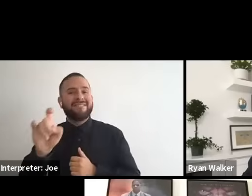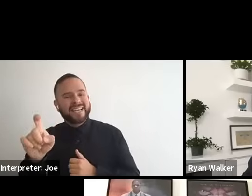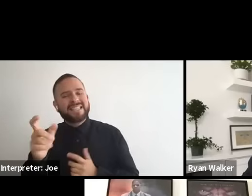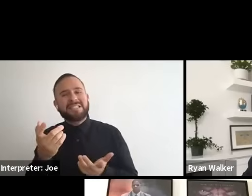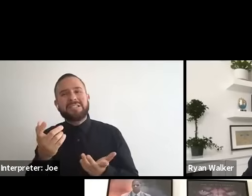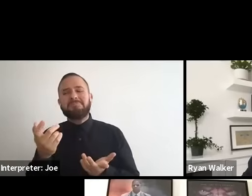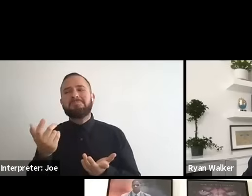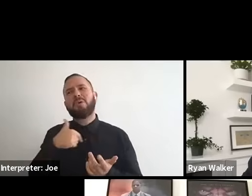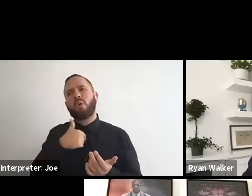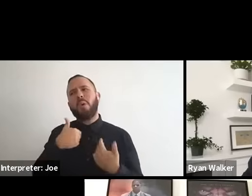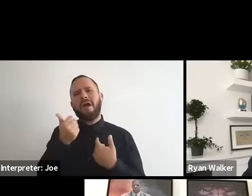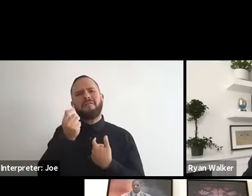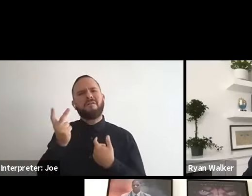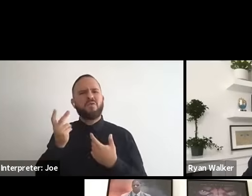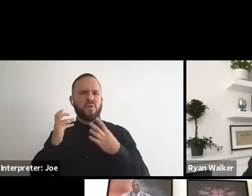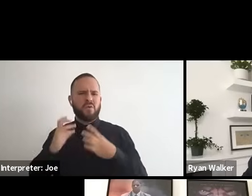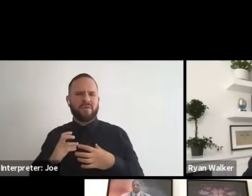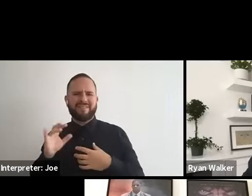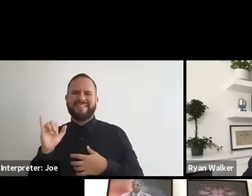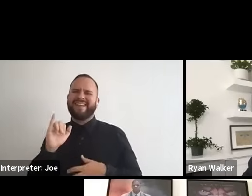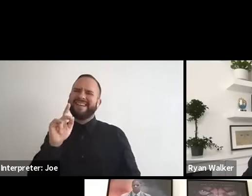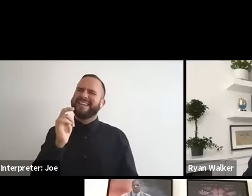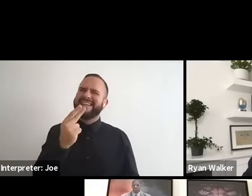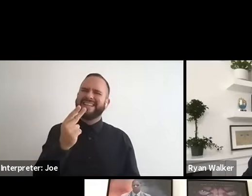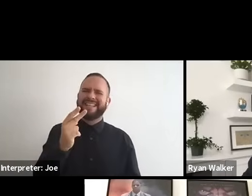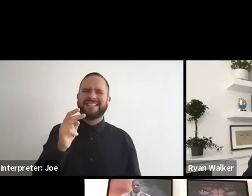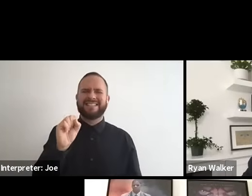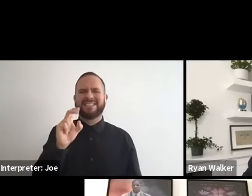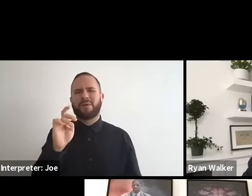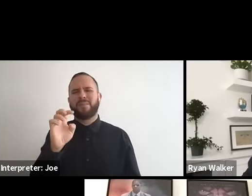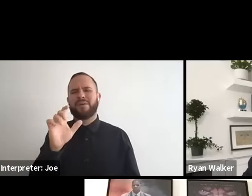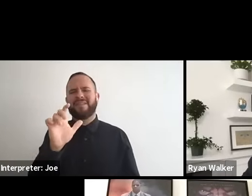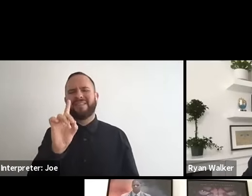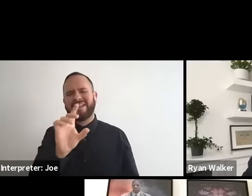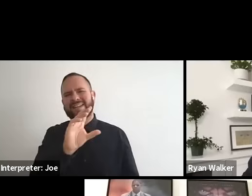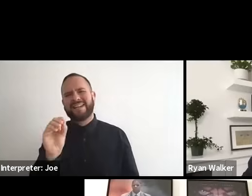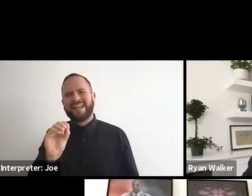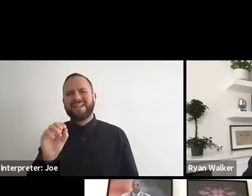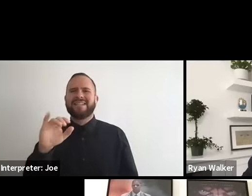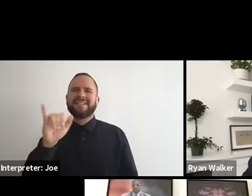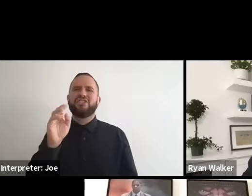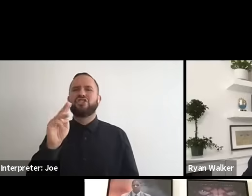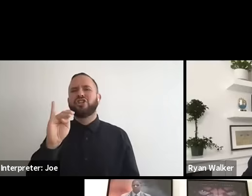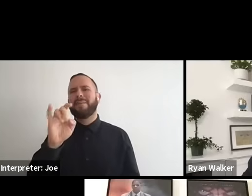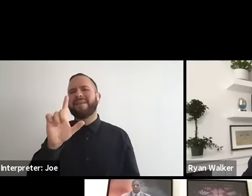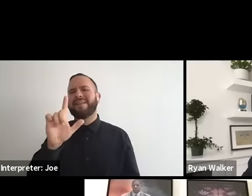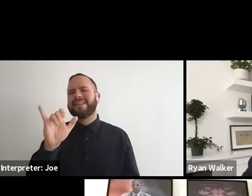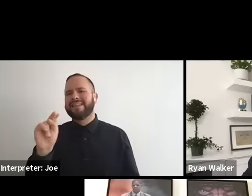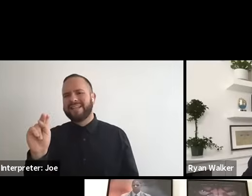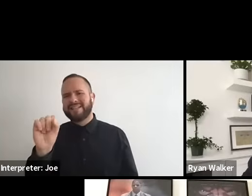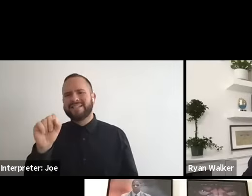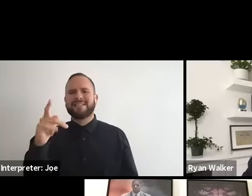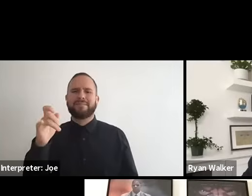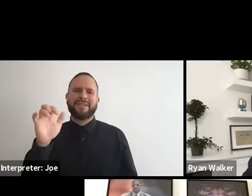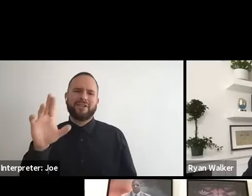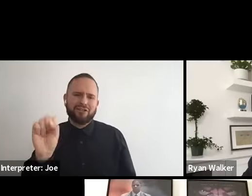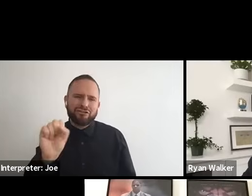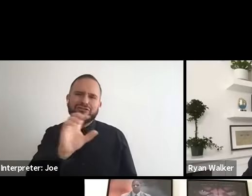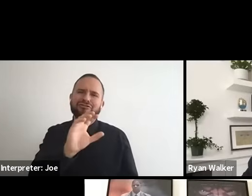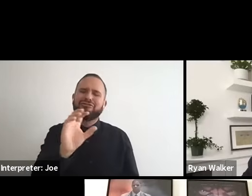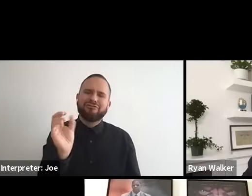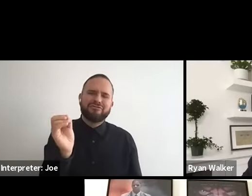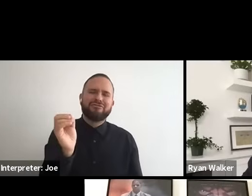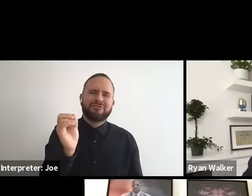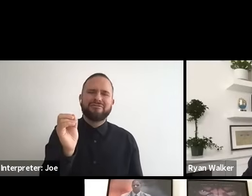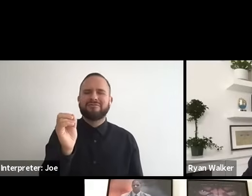cross over, like Kiefer Sutherland, Hilary Duff, and Jamie Lynn Spears. They cross over to film and TV. We